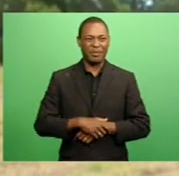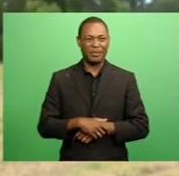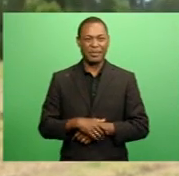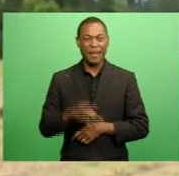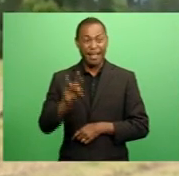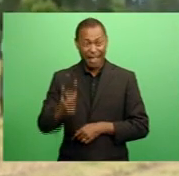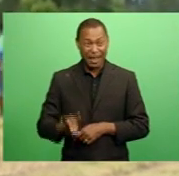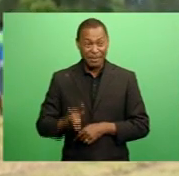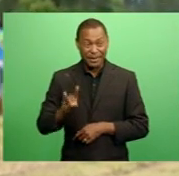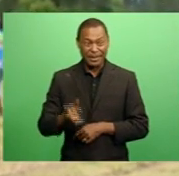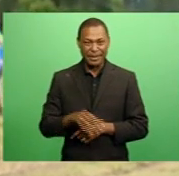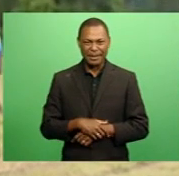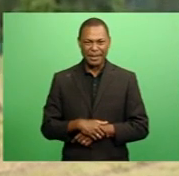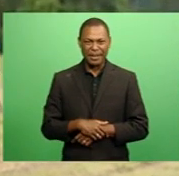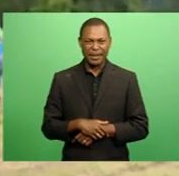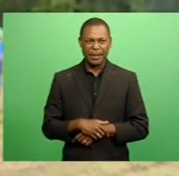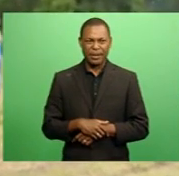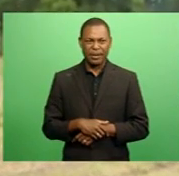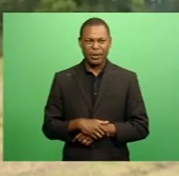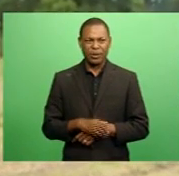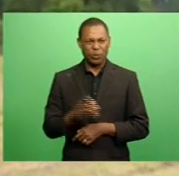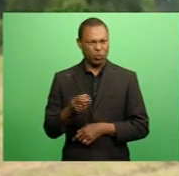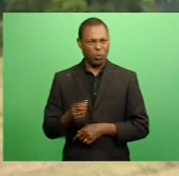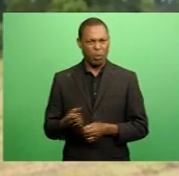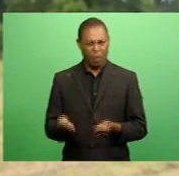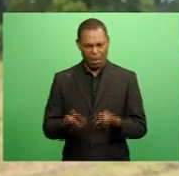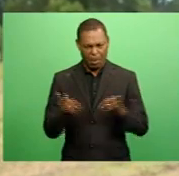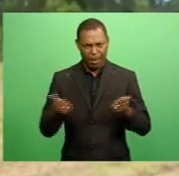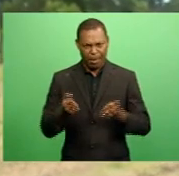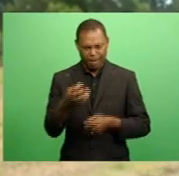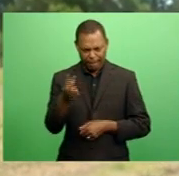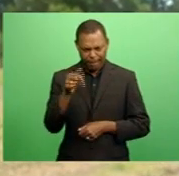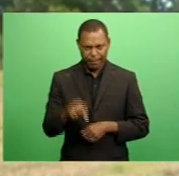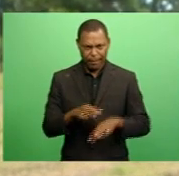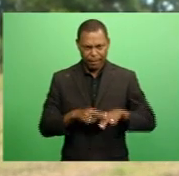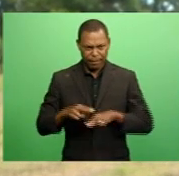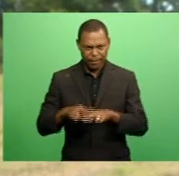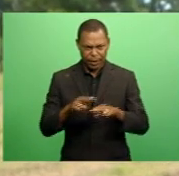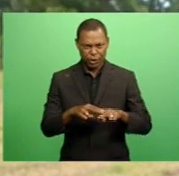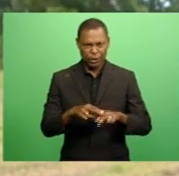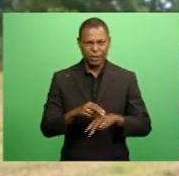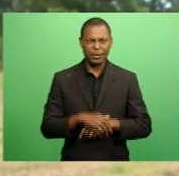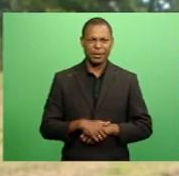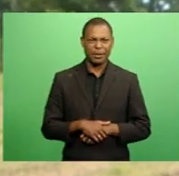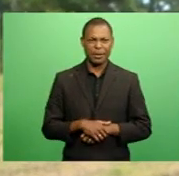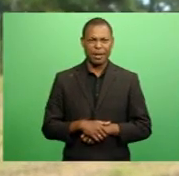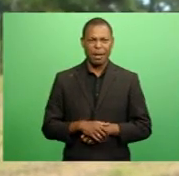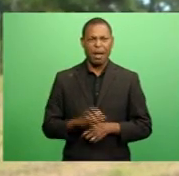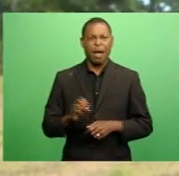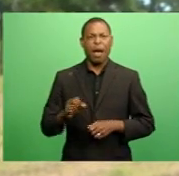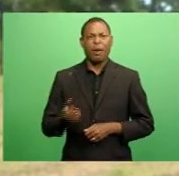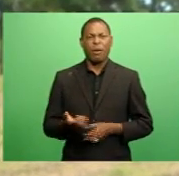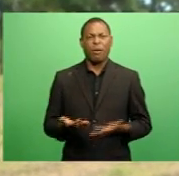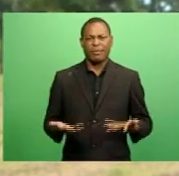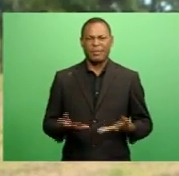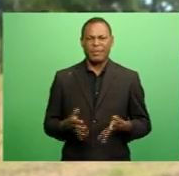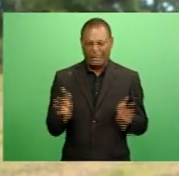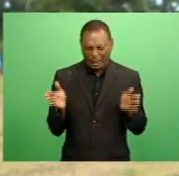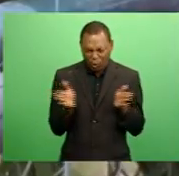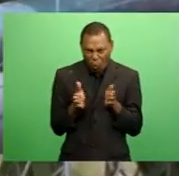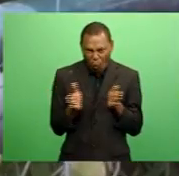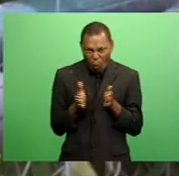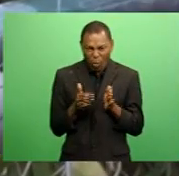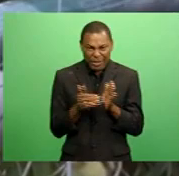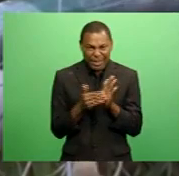My goats are the usual breeds that are available in Fiji. It's usually termed as jungly because the size of my goats are very small, and I am